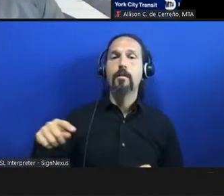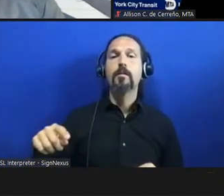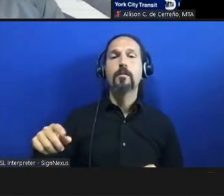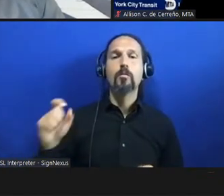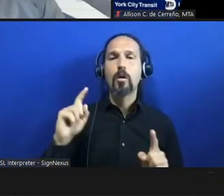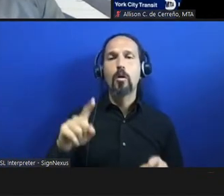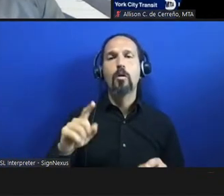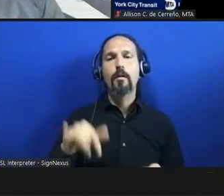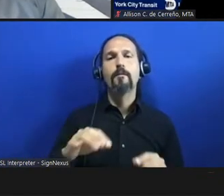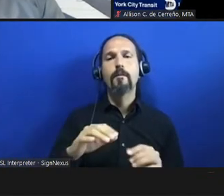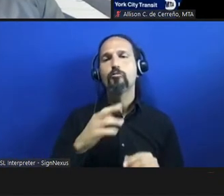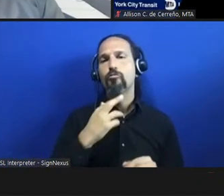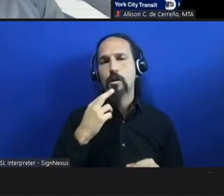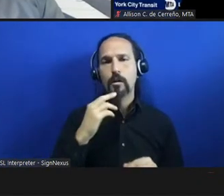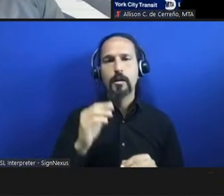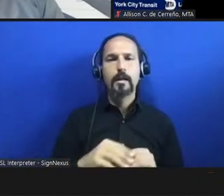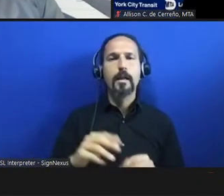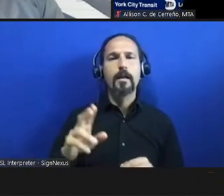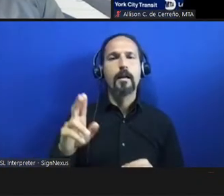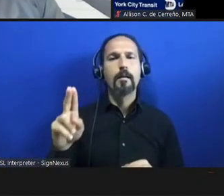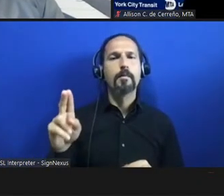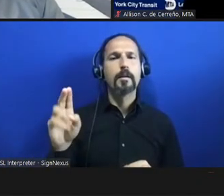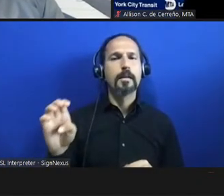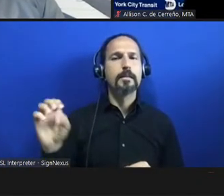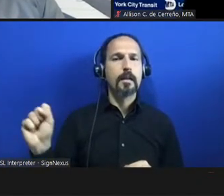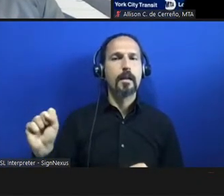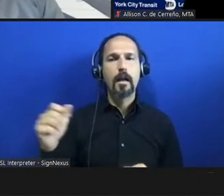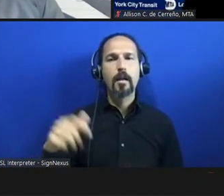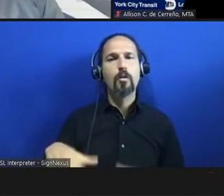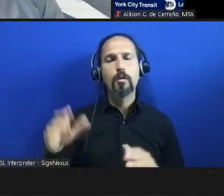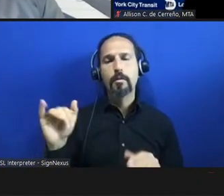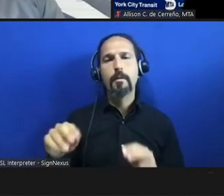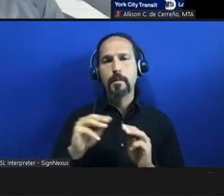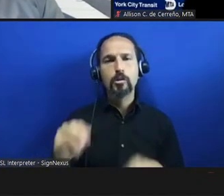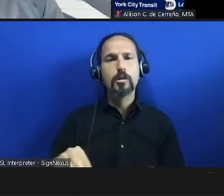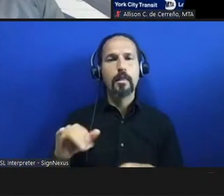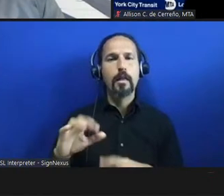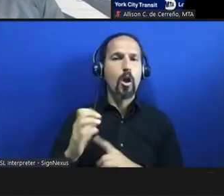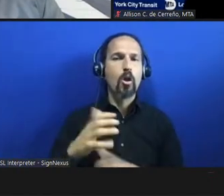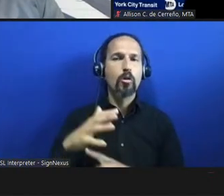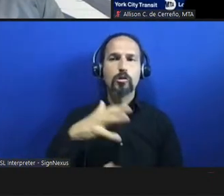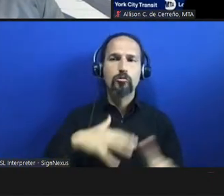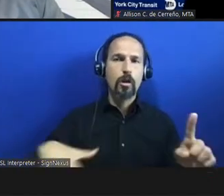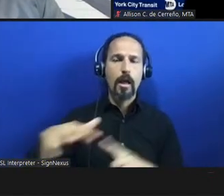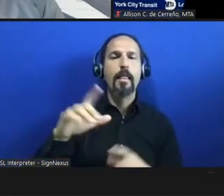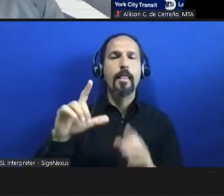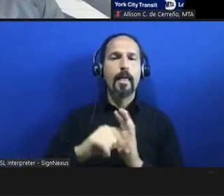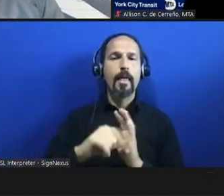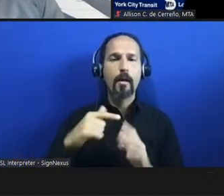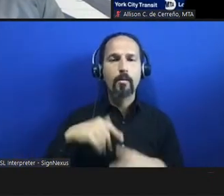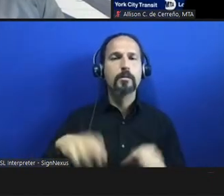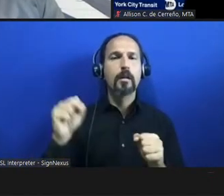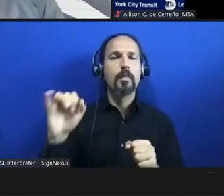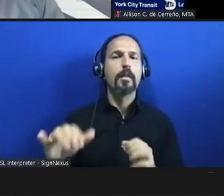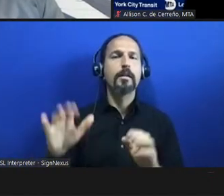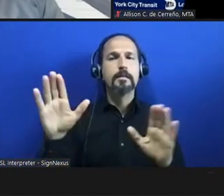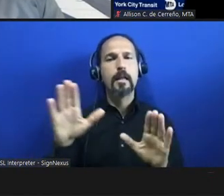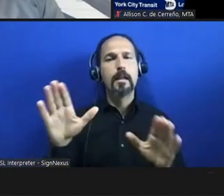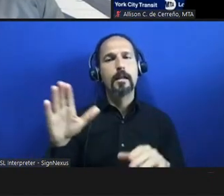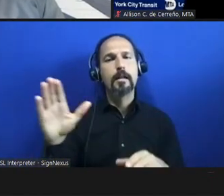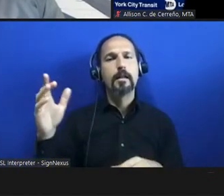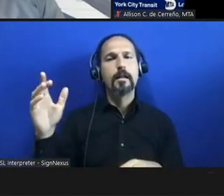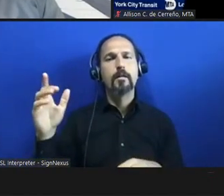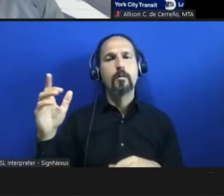restaurant in Upper East Side I grew up in Central Park and all the museums and cultural institutions surrounding it later I would take those Sunday trips from my own family